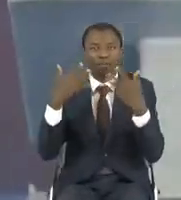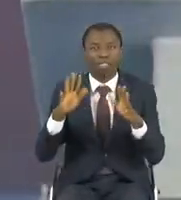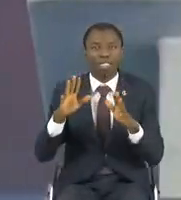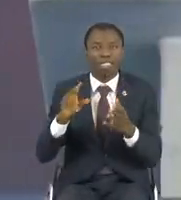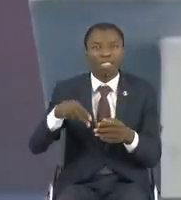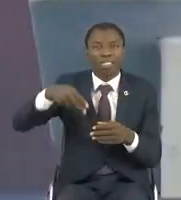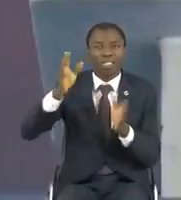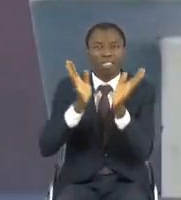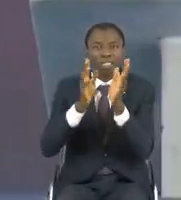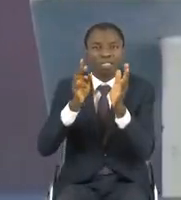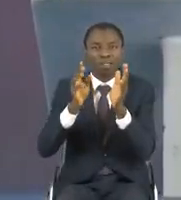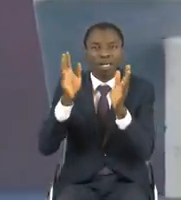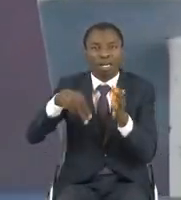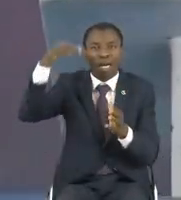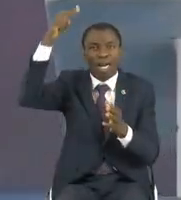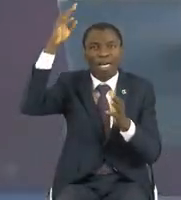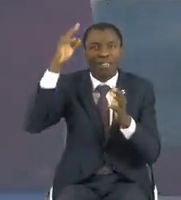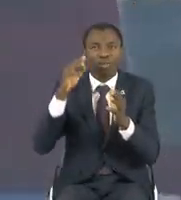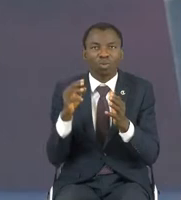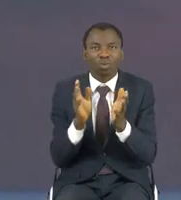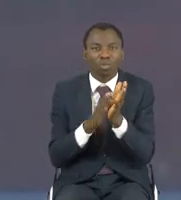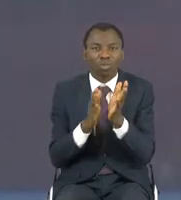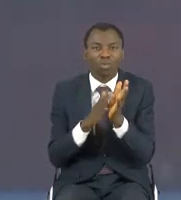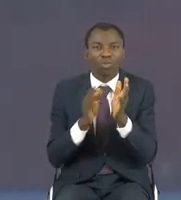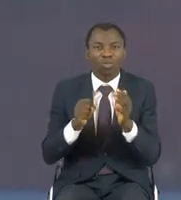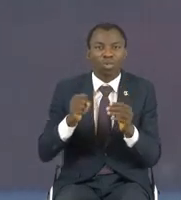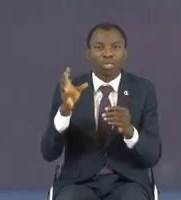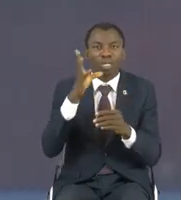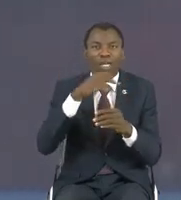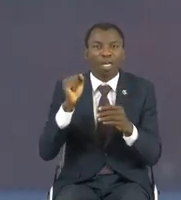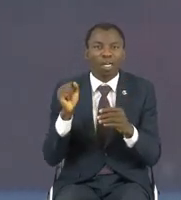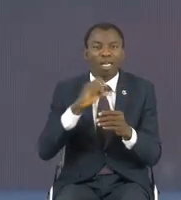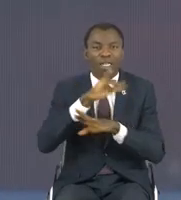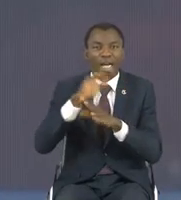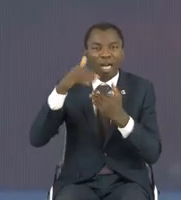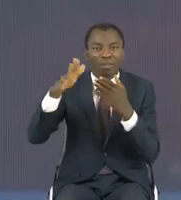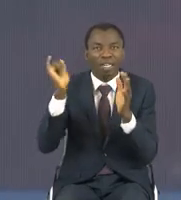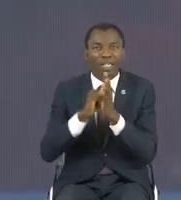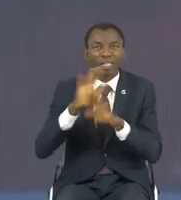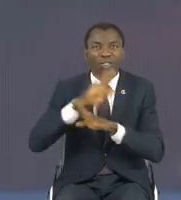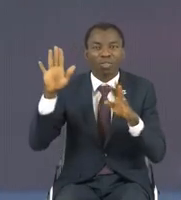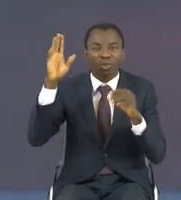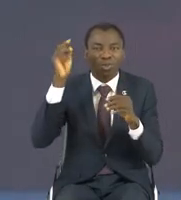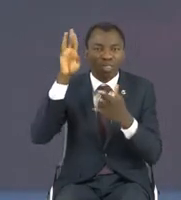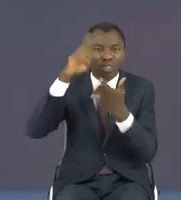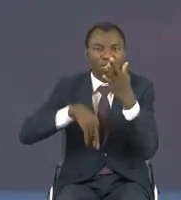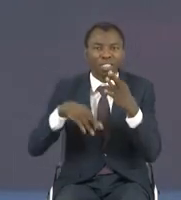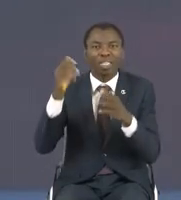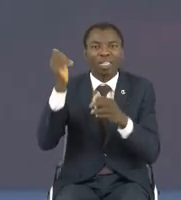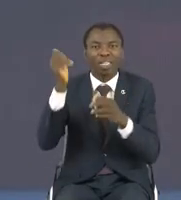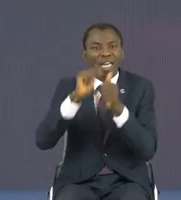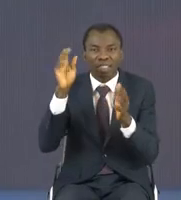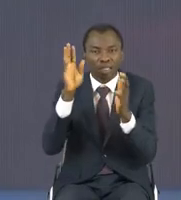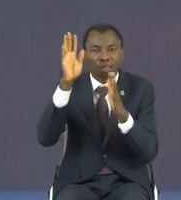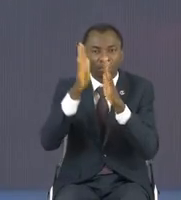secondary school. After that, they don't read any book. After that, they don't search for